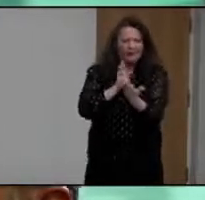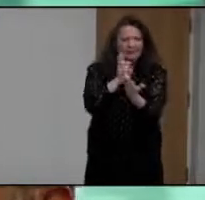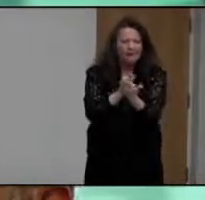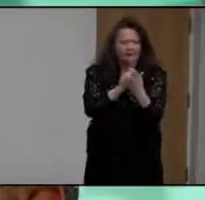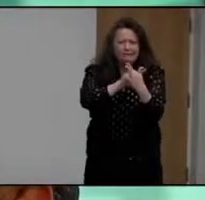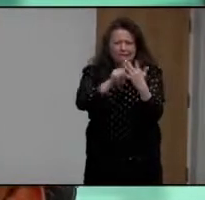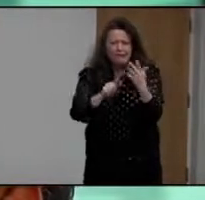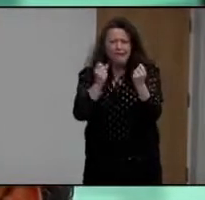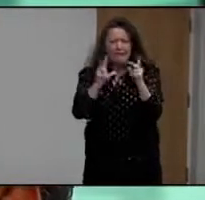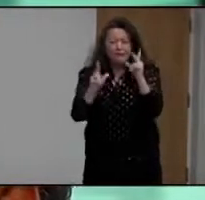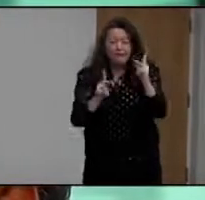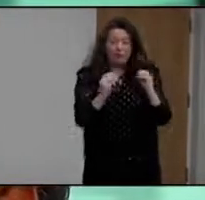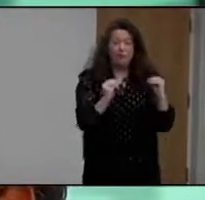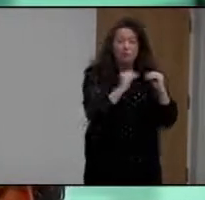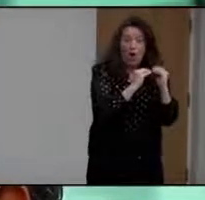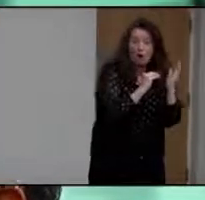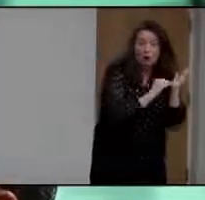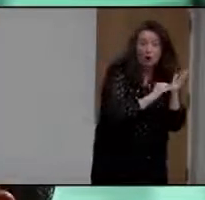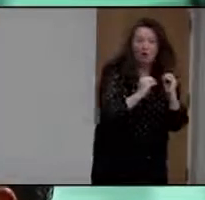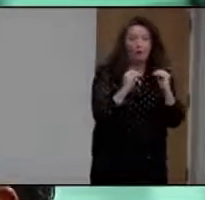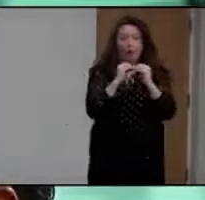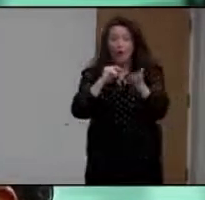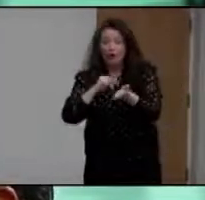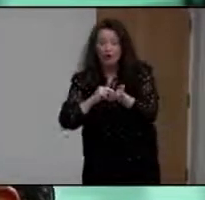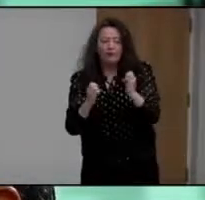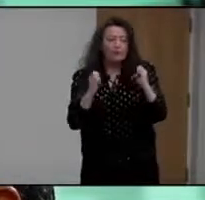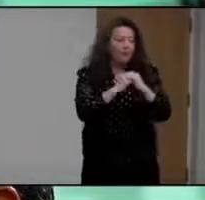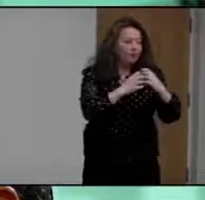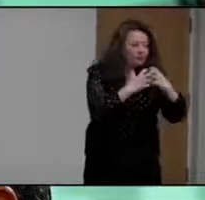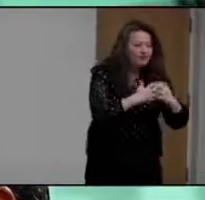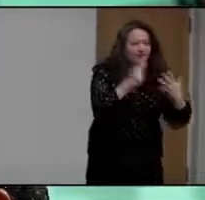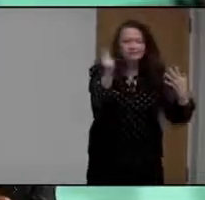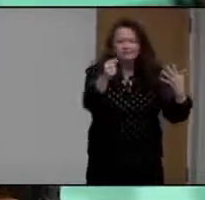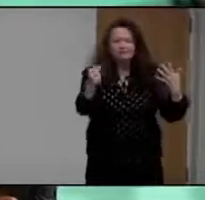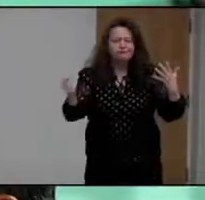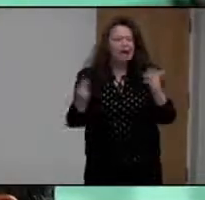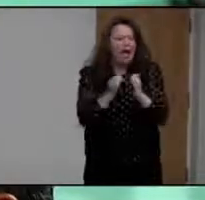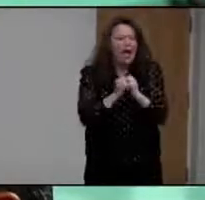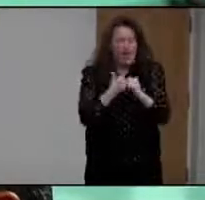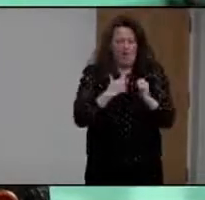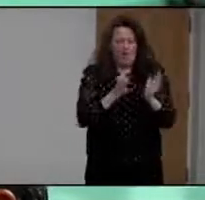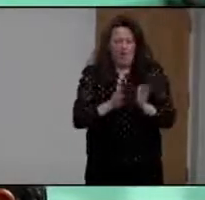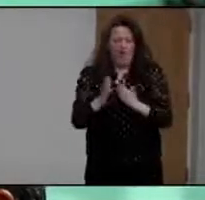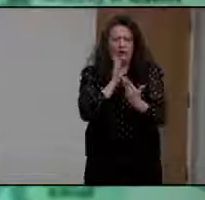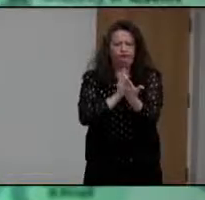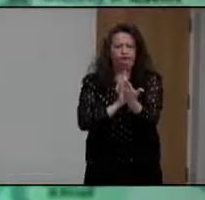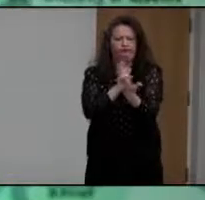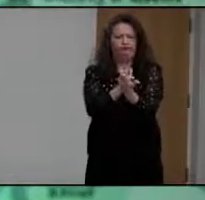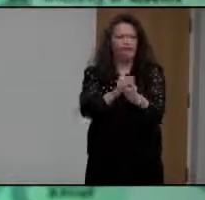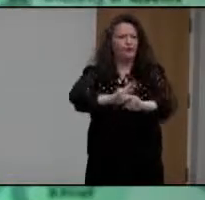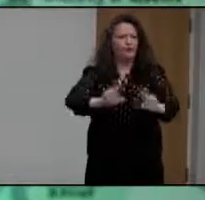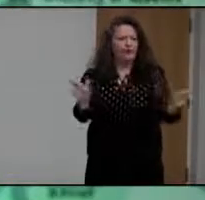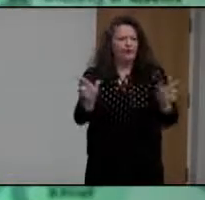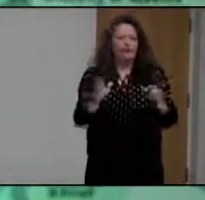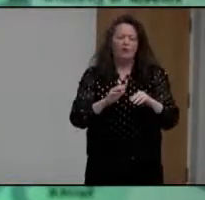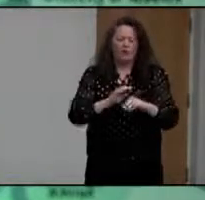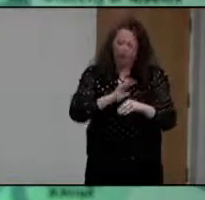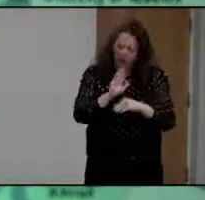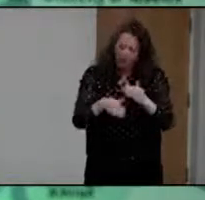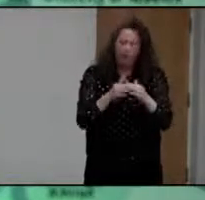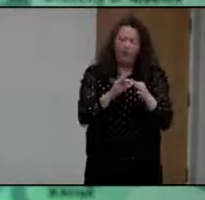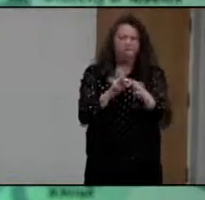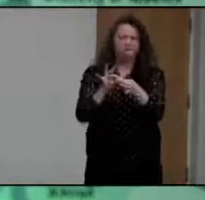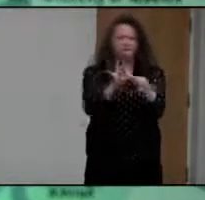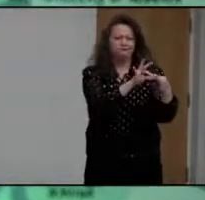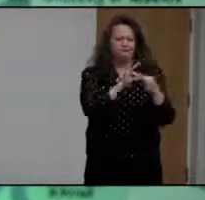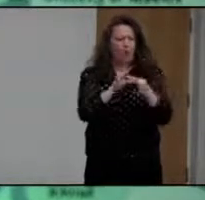many nurses should there be? How many machines we need to buy? They're all correlated. And we have the data